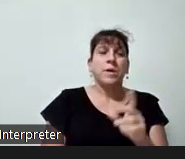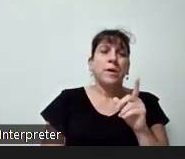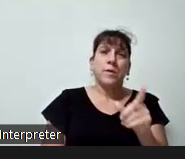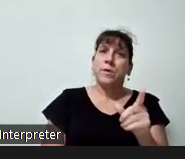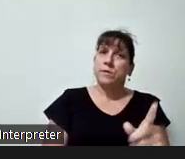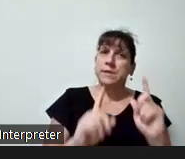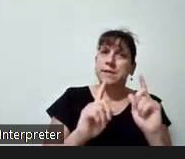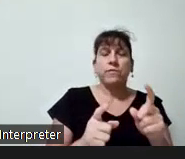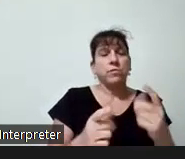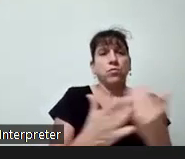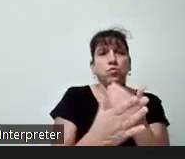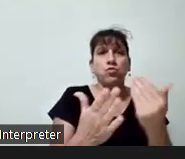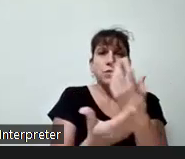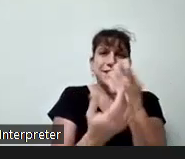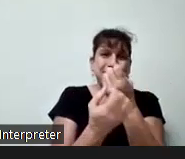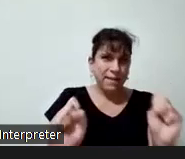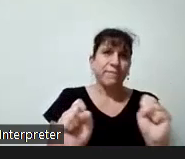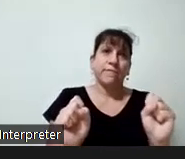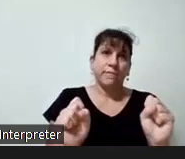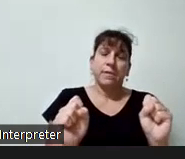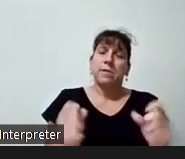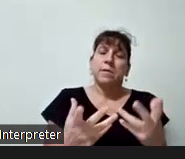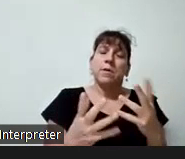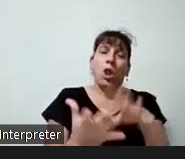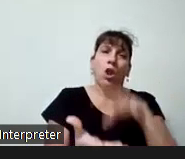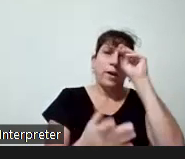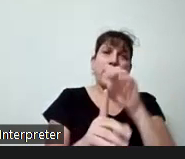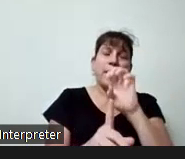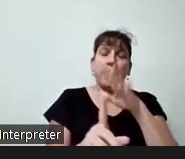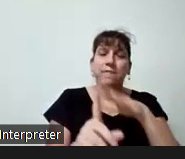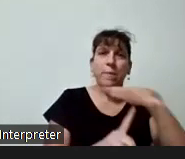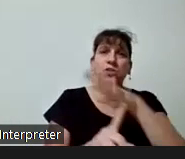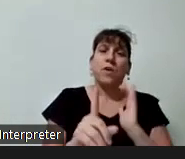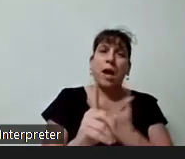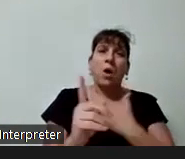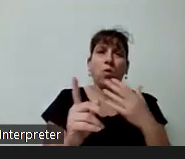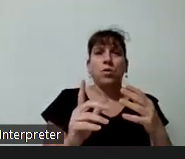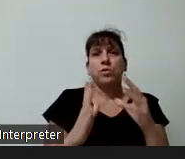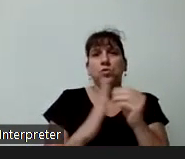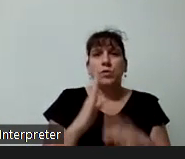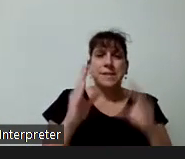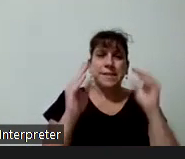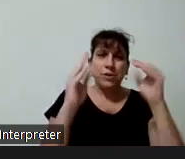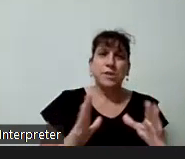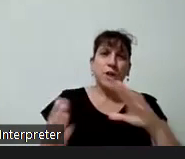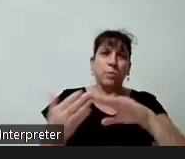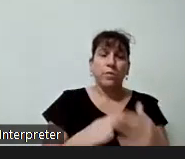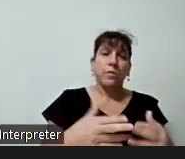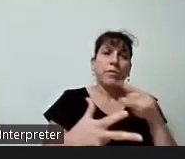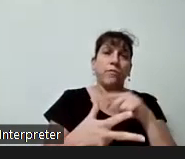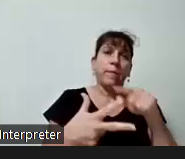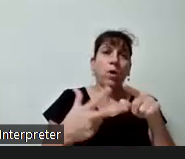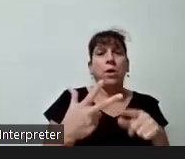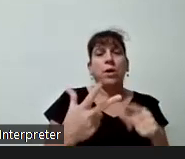deliver state-of-the-art, safe state-of-the-art and sustainable learning environments for our students, teachers, and communities through a three-pronged